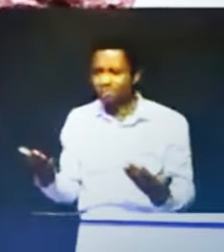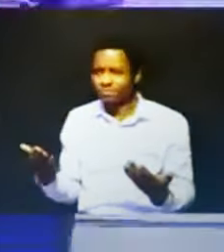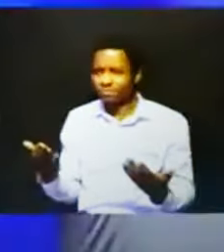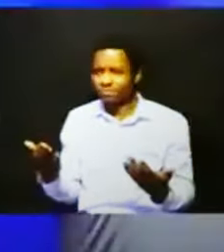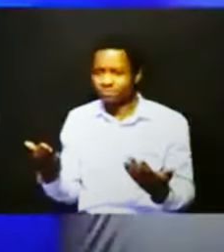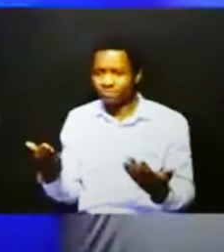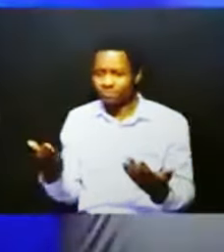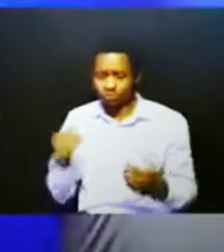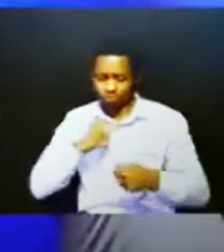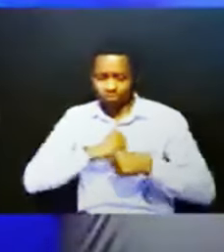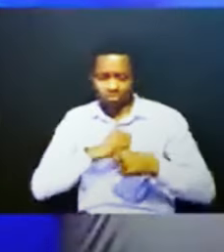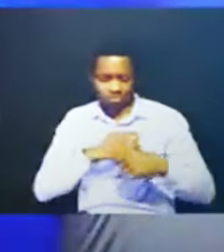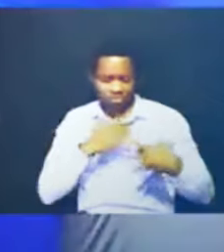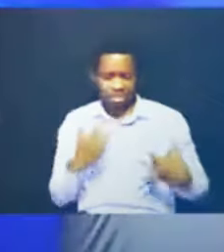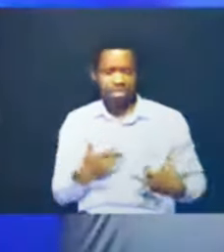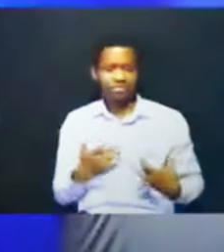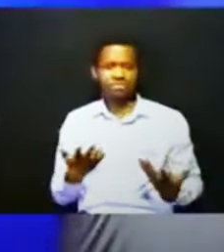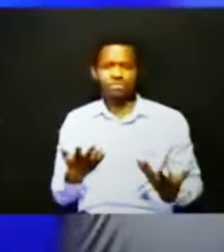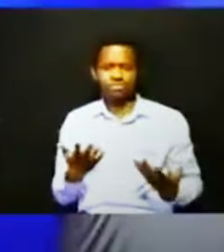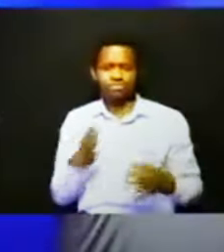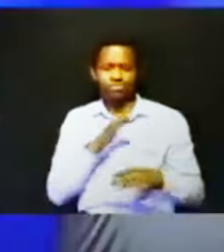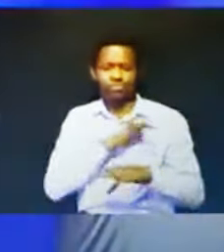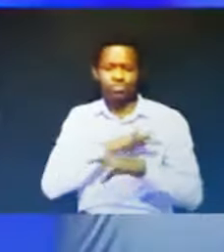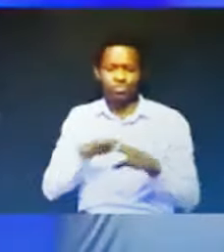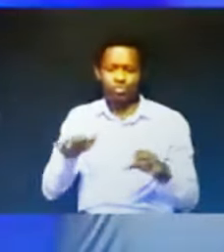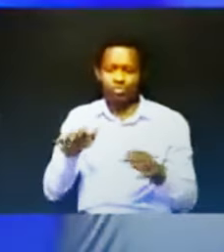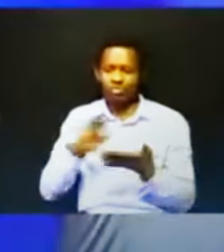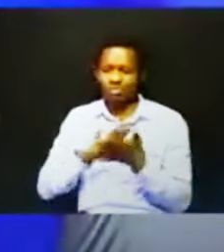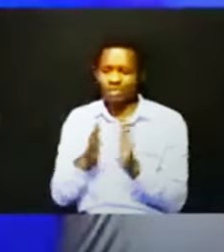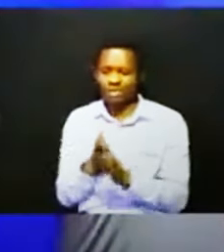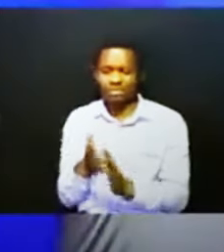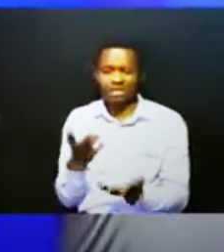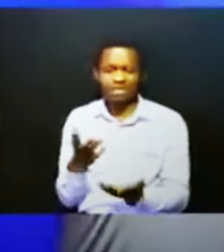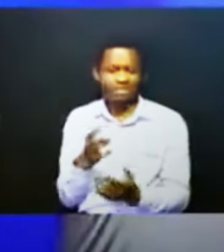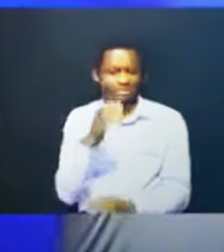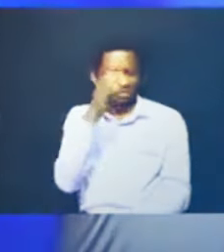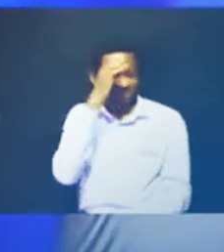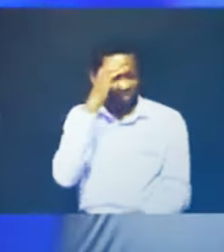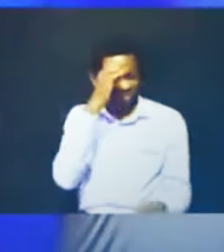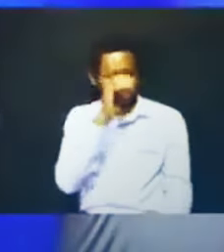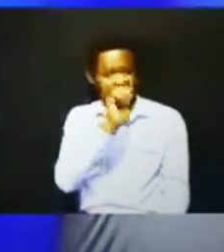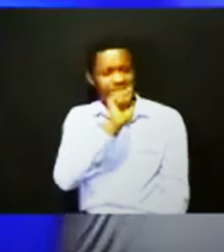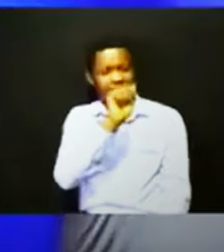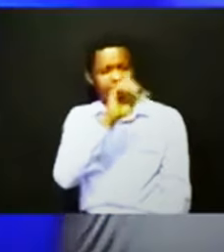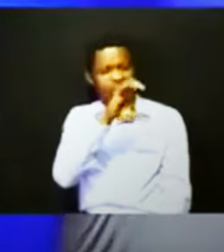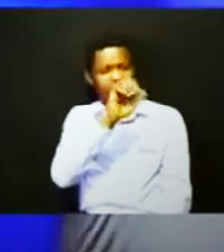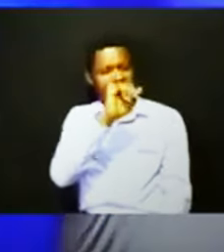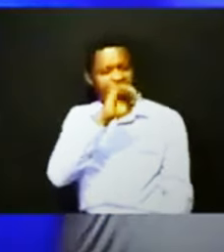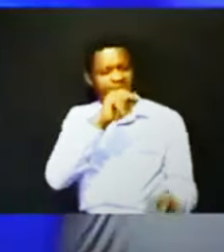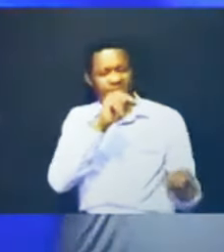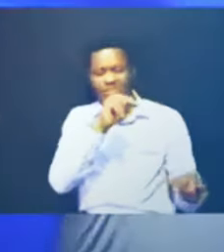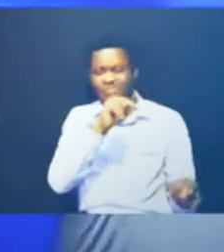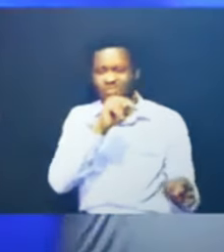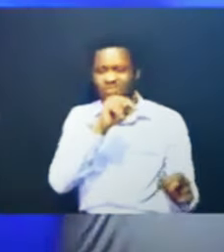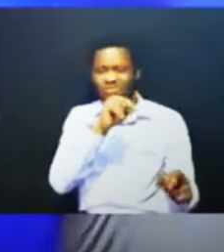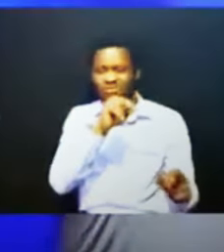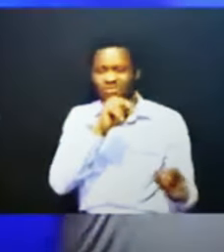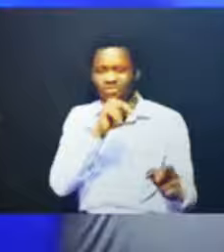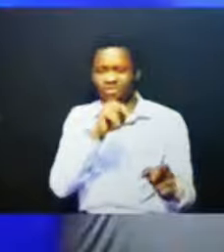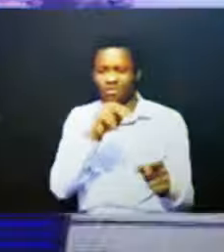Let us guard our hearts so that we don't become like Cain. Avenging.